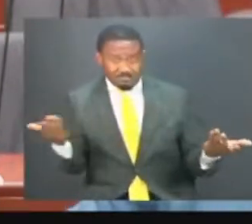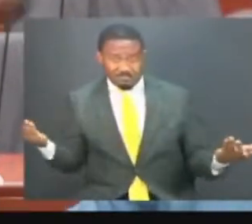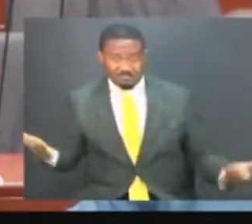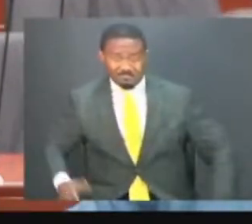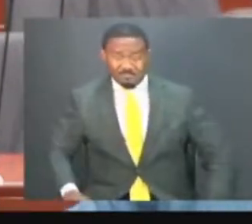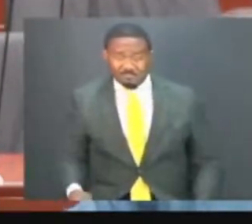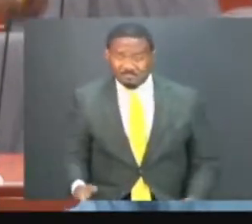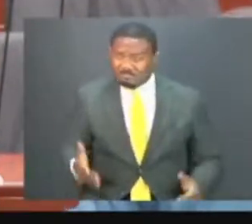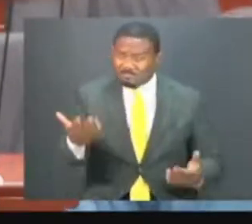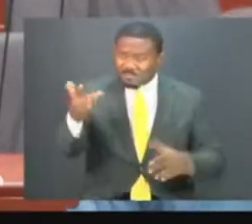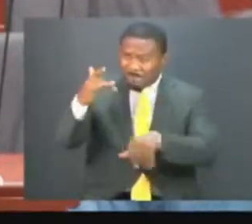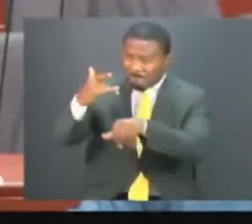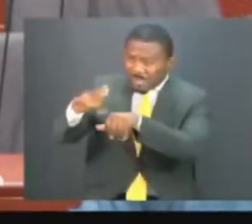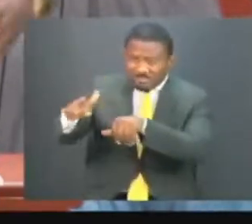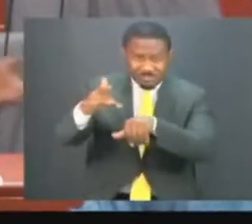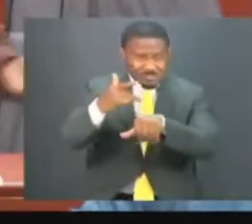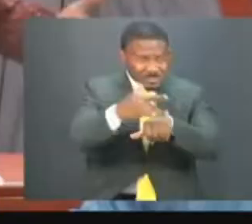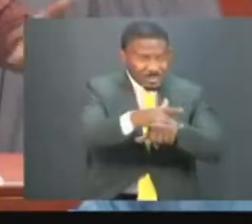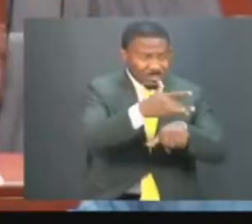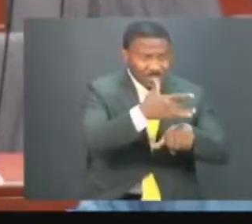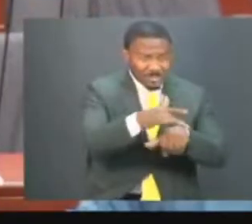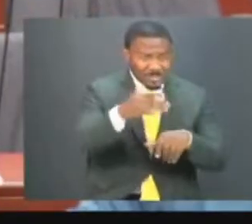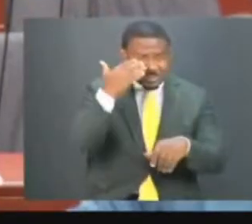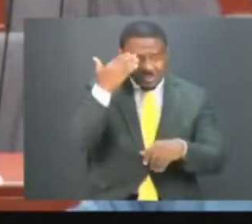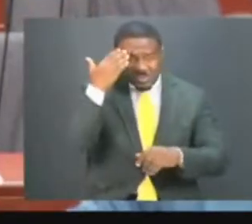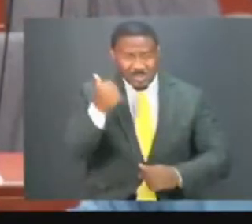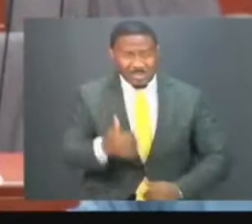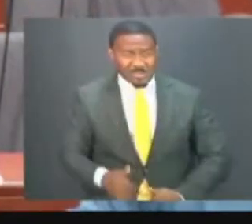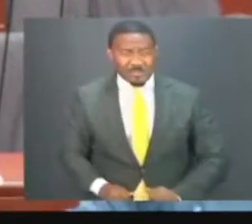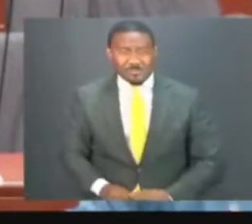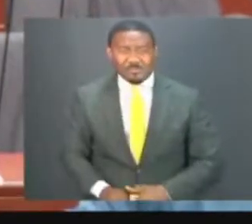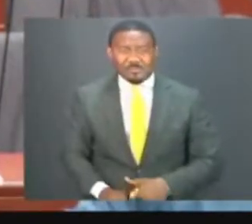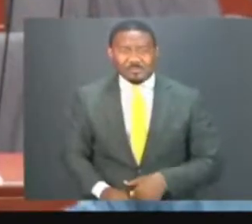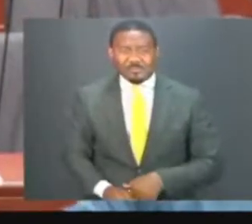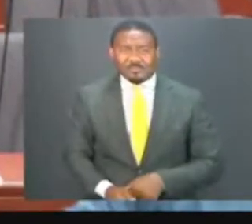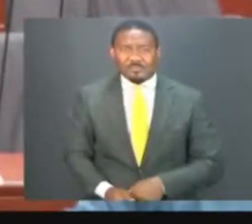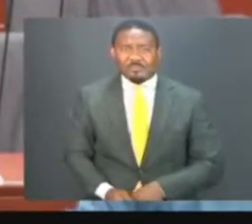empty. Here, empty. Here, empty. Why? I'm sure.